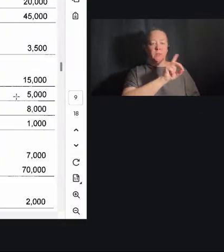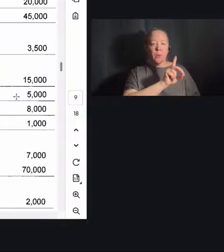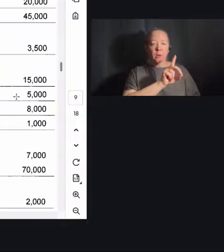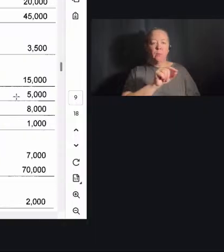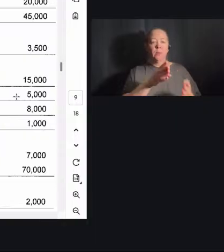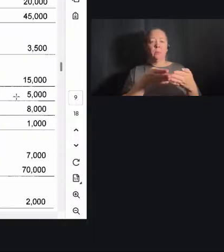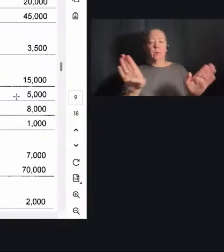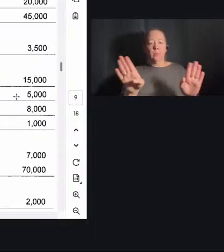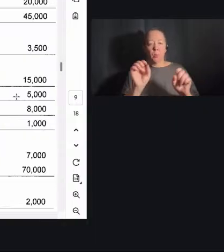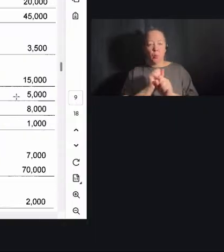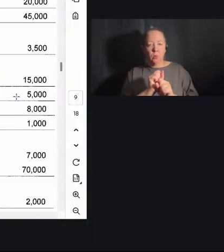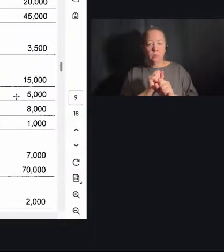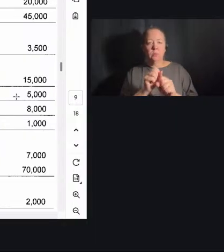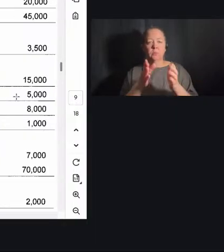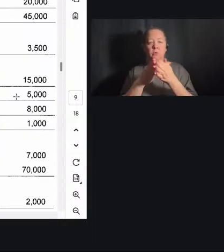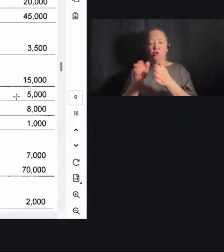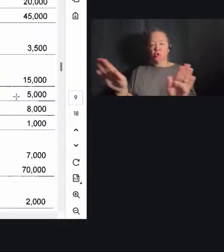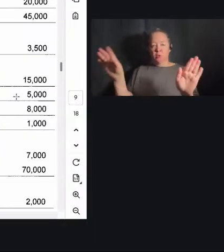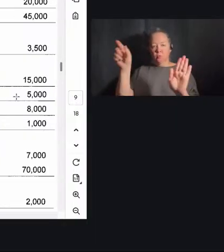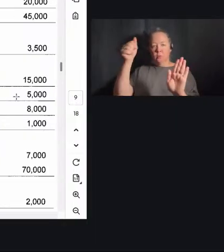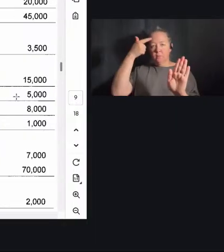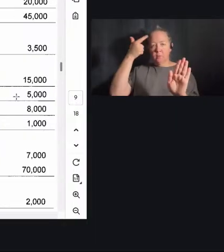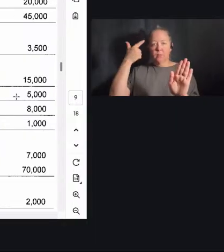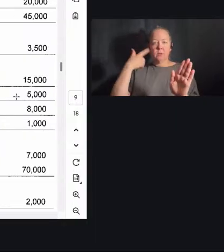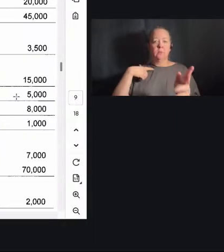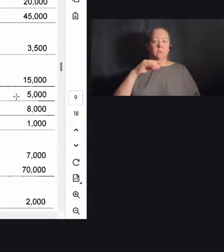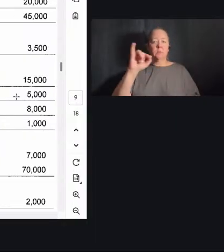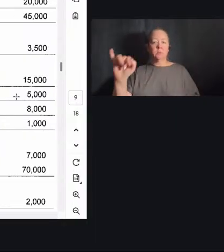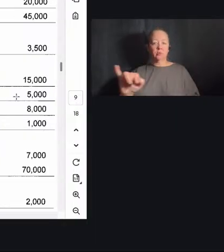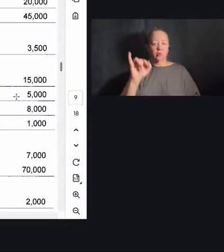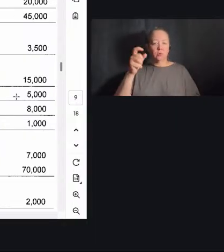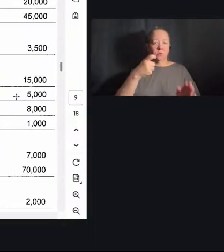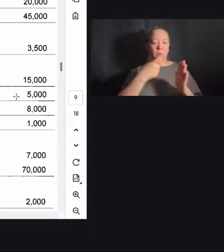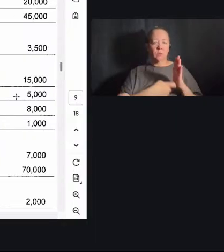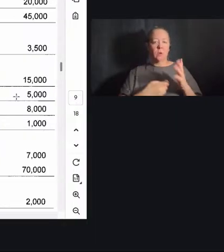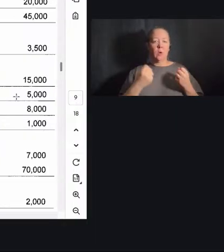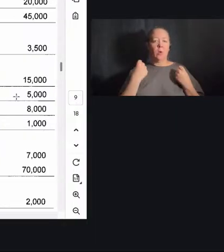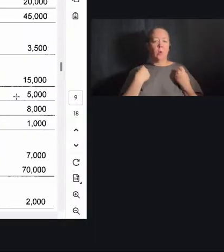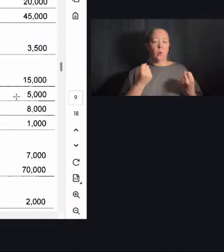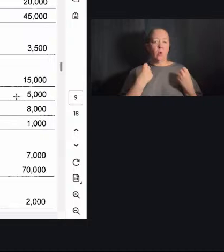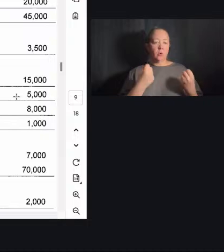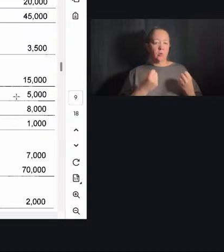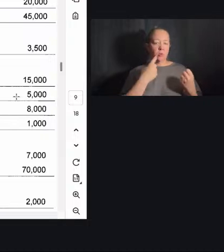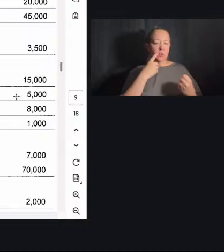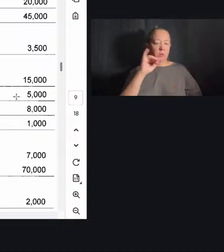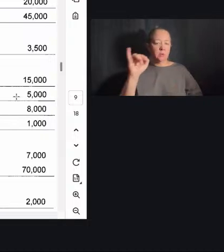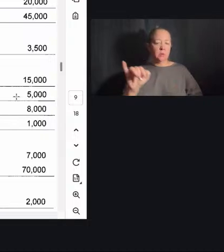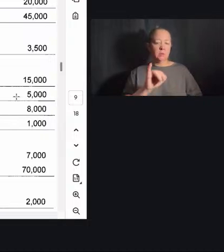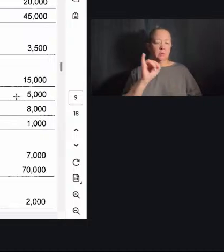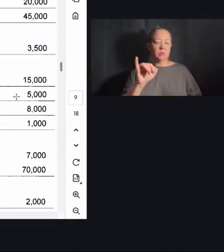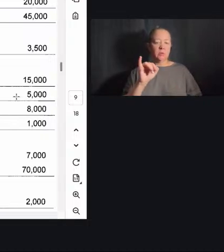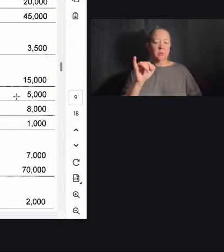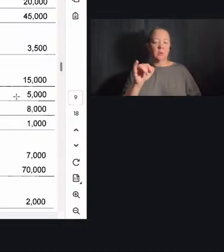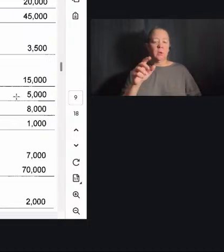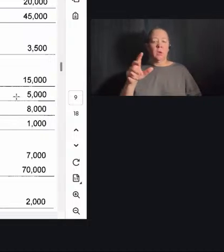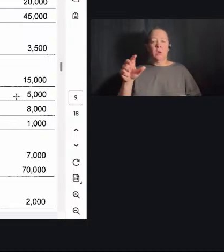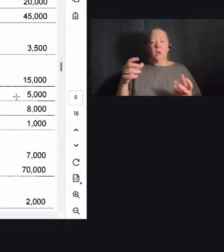Government. Insurance costs, auto insurance, excess auto liability, we have